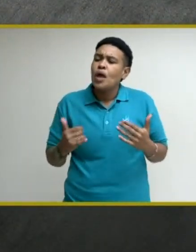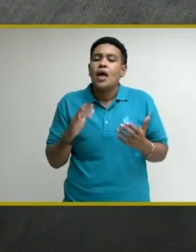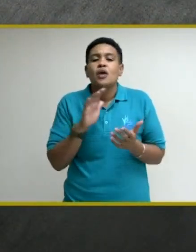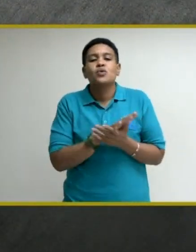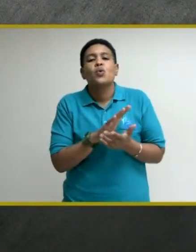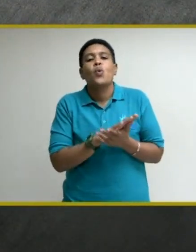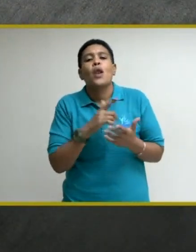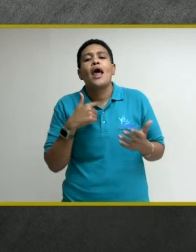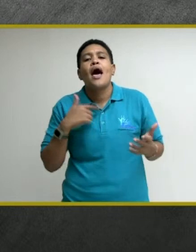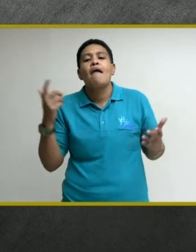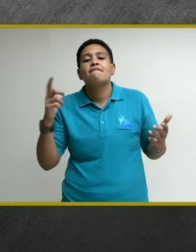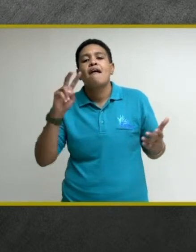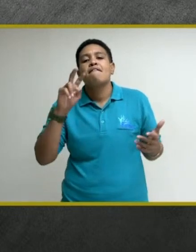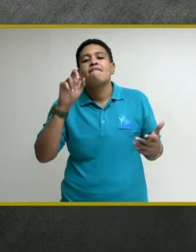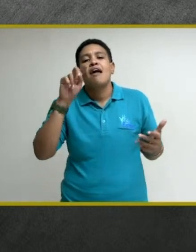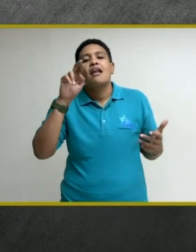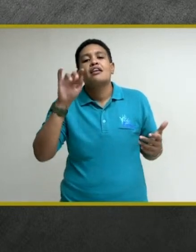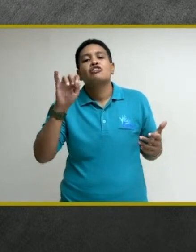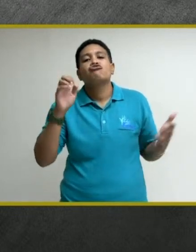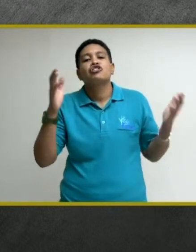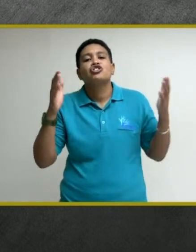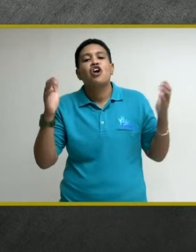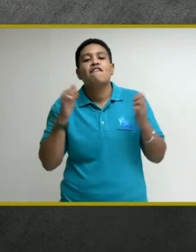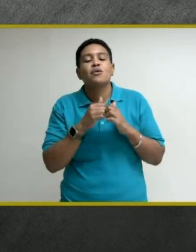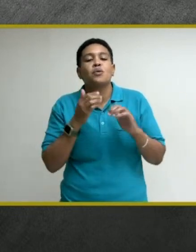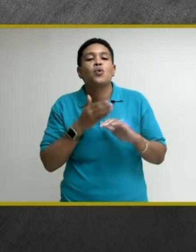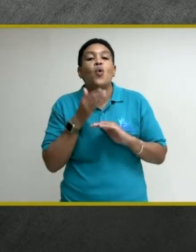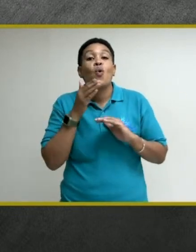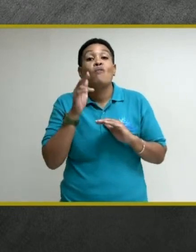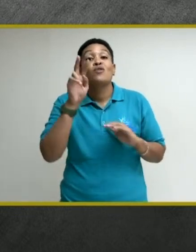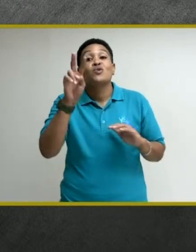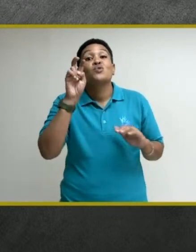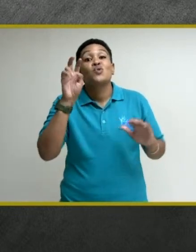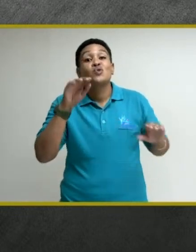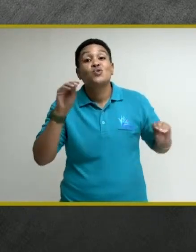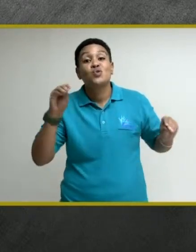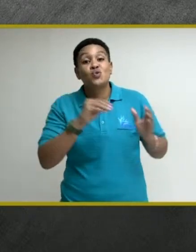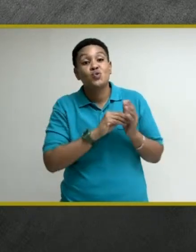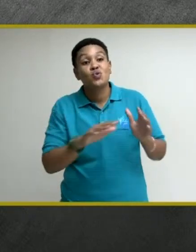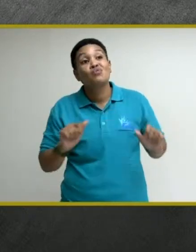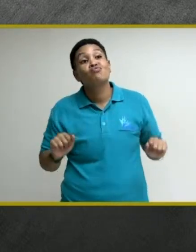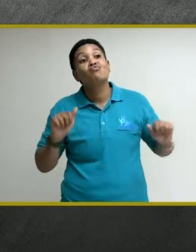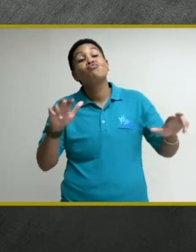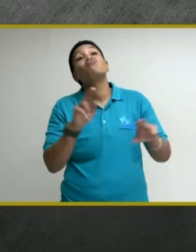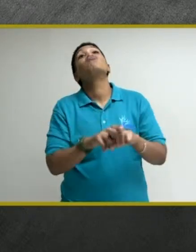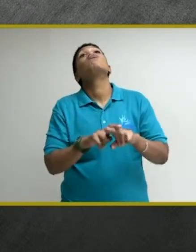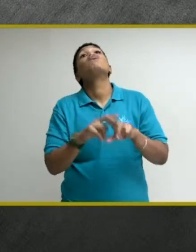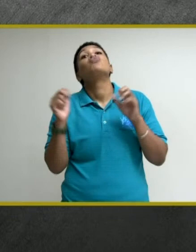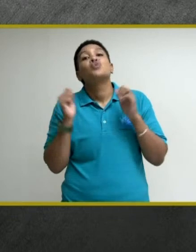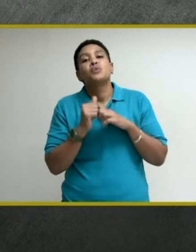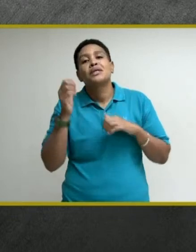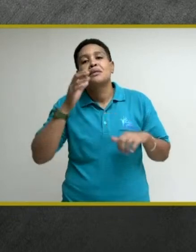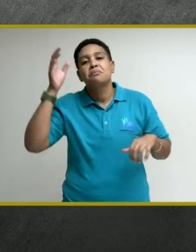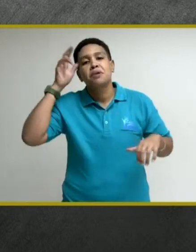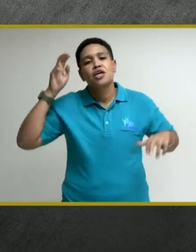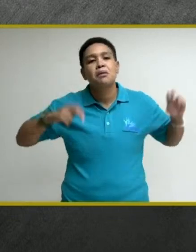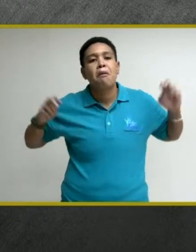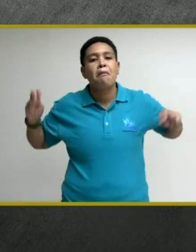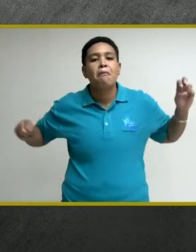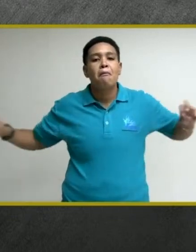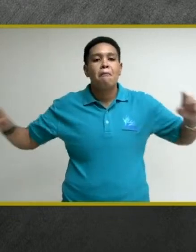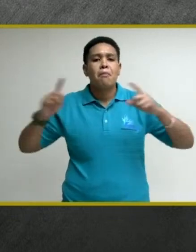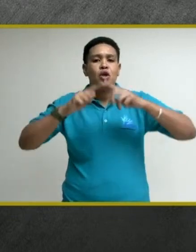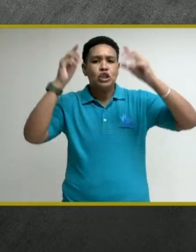valedictory service with over 200 students in the auditorium, along with parents and